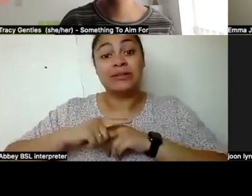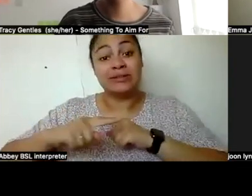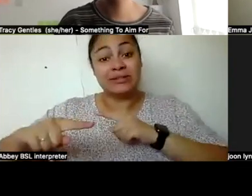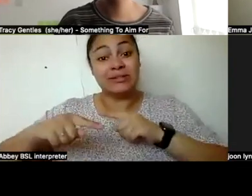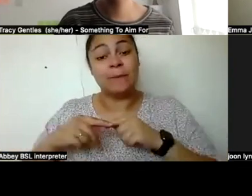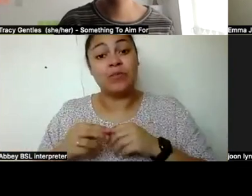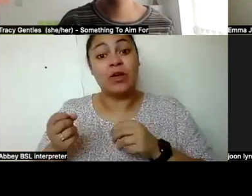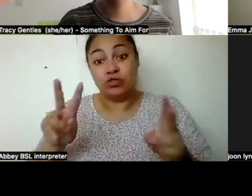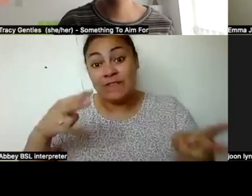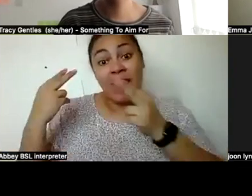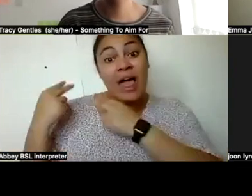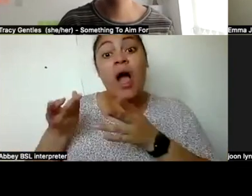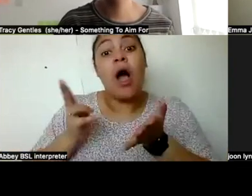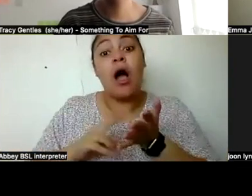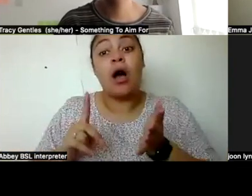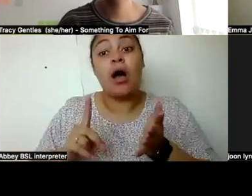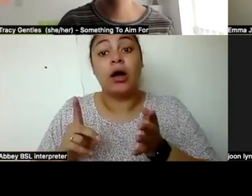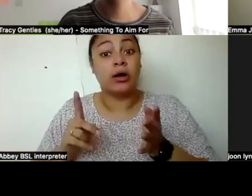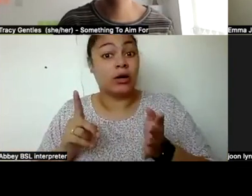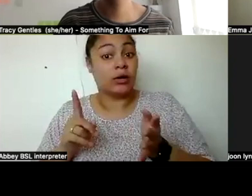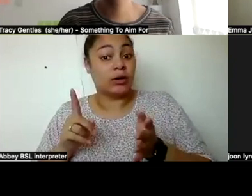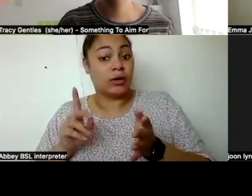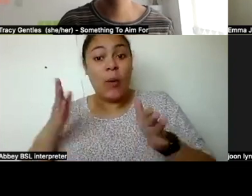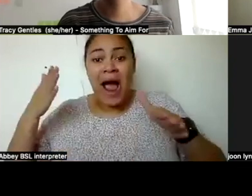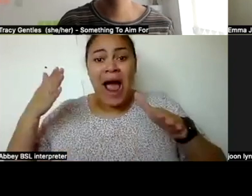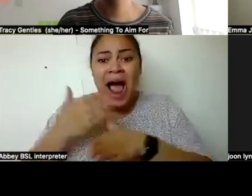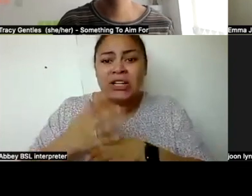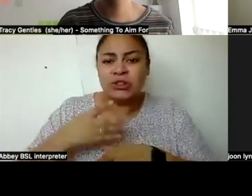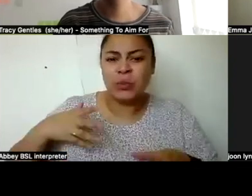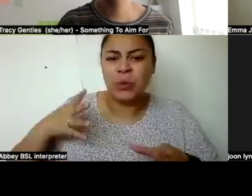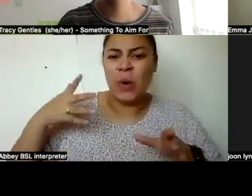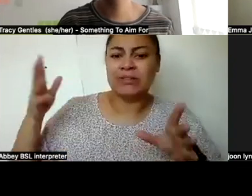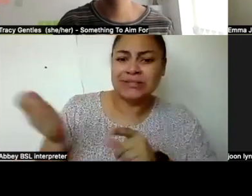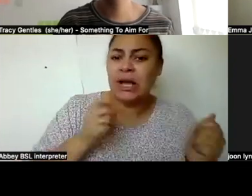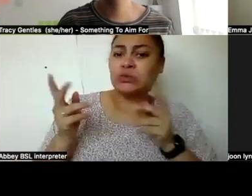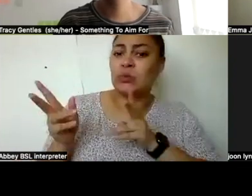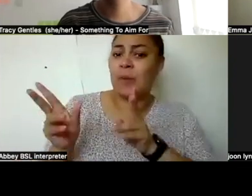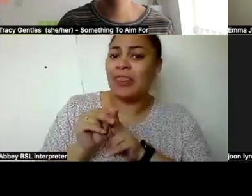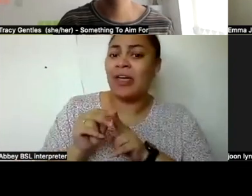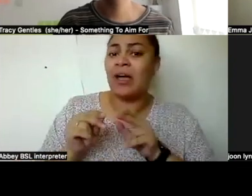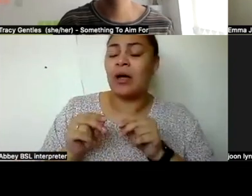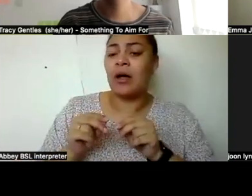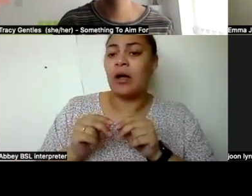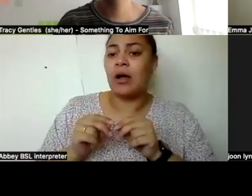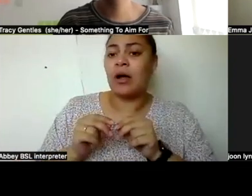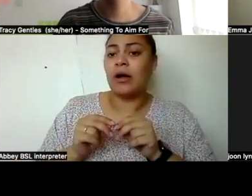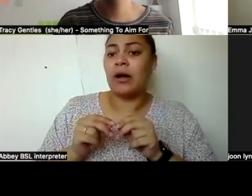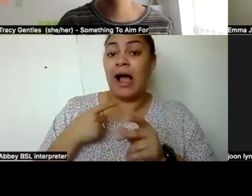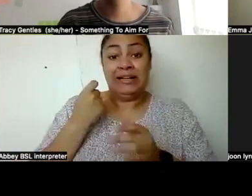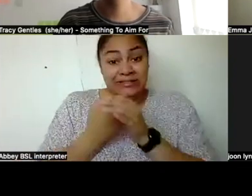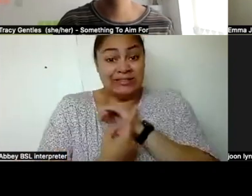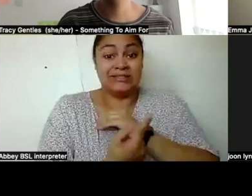on and think about what actions we want to take together and